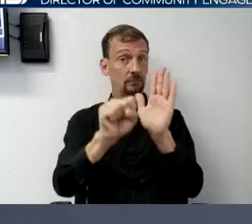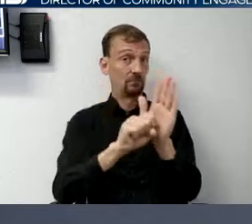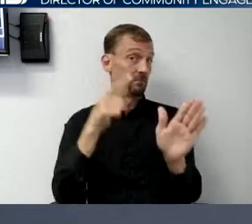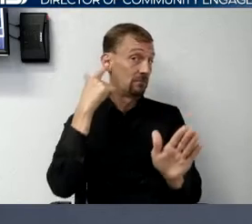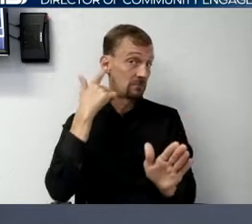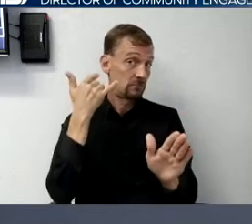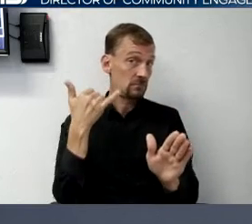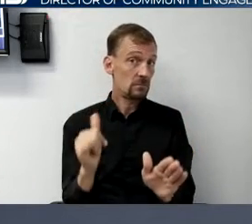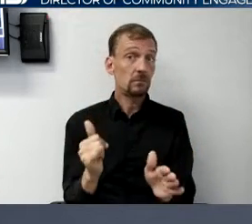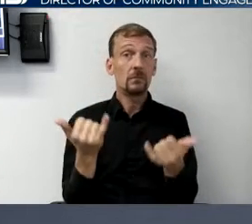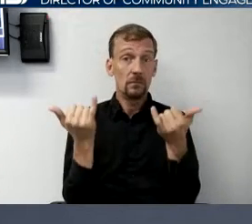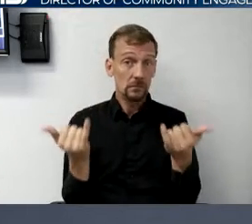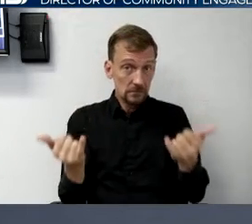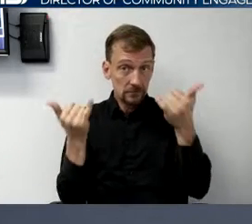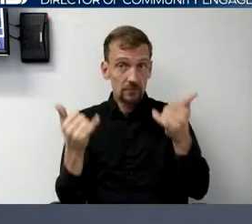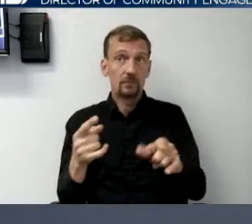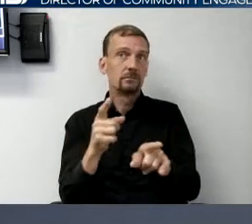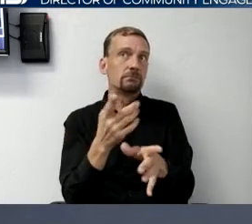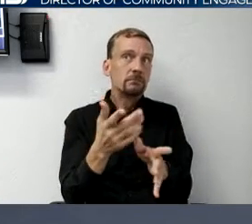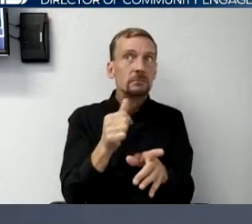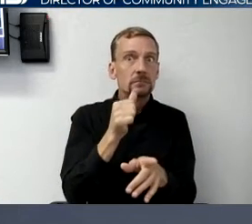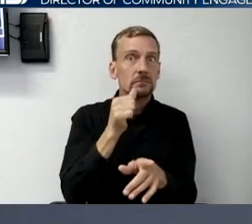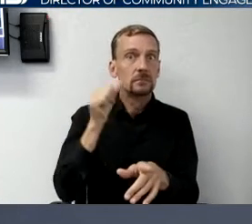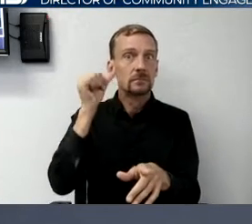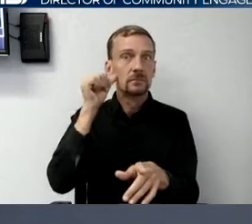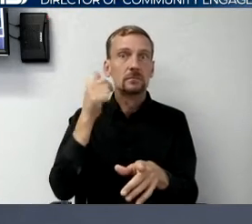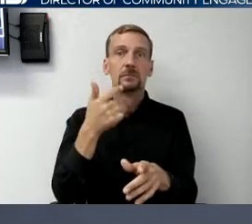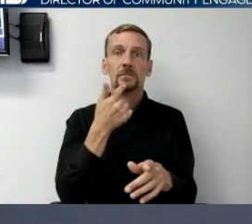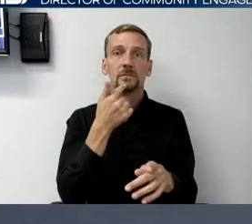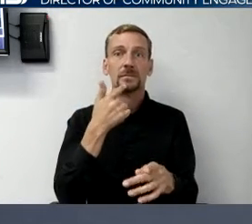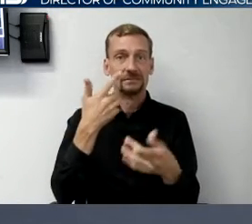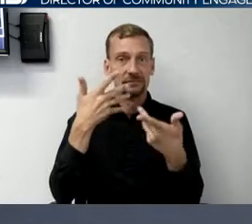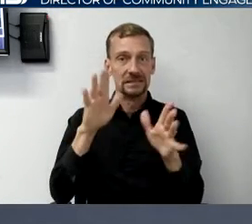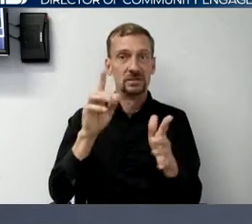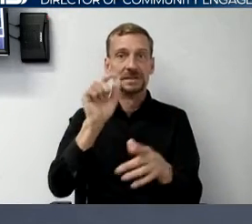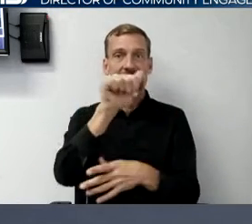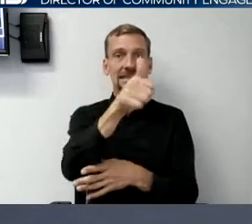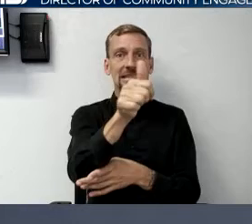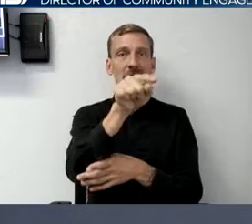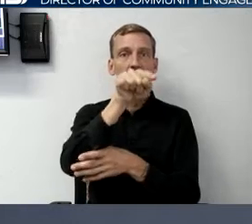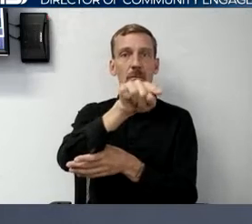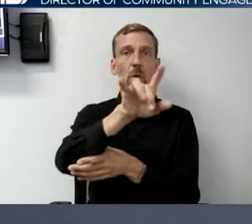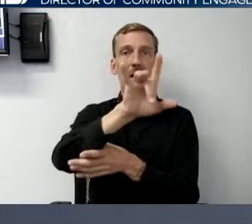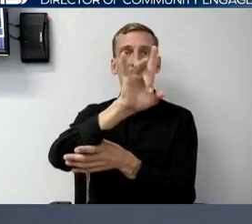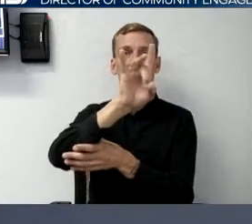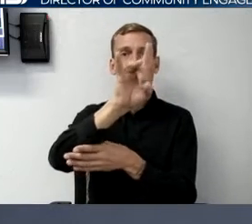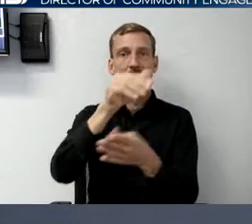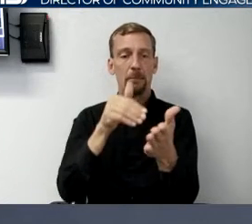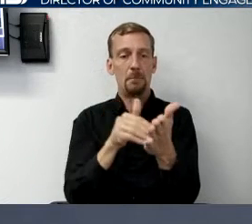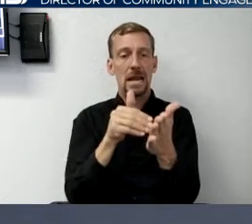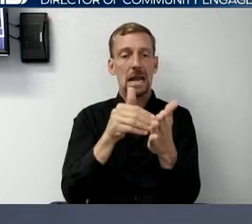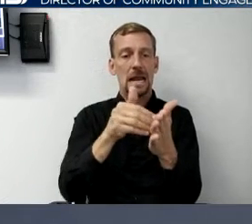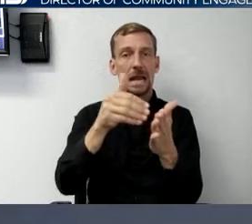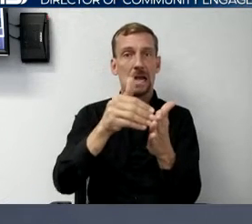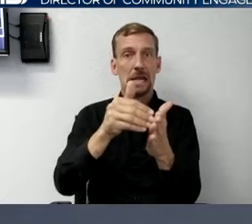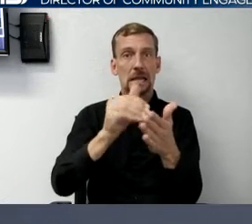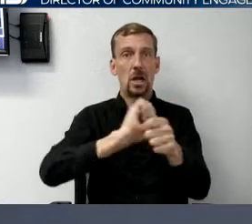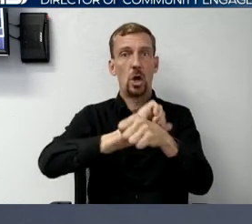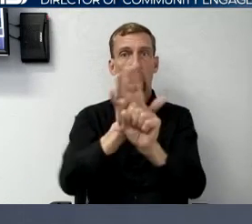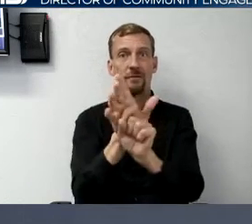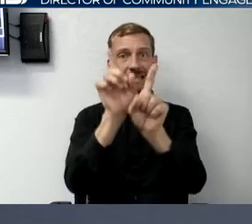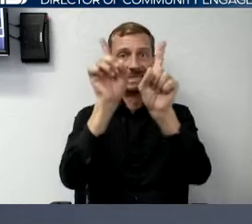California now, as of yesterday, has performed 10.8 million COVID